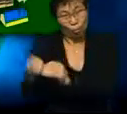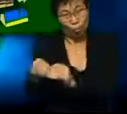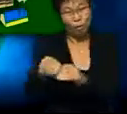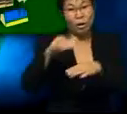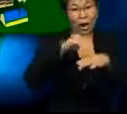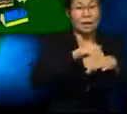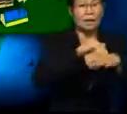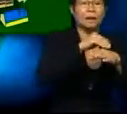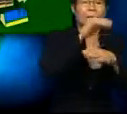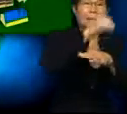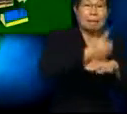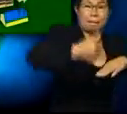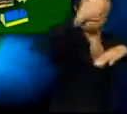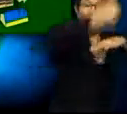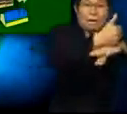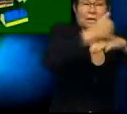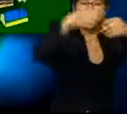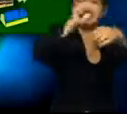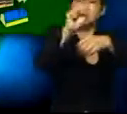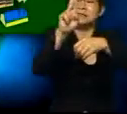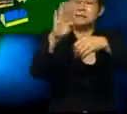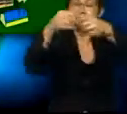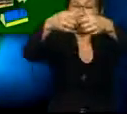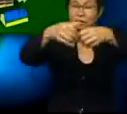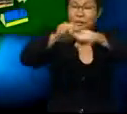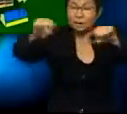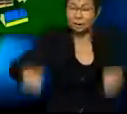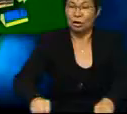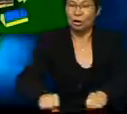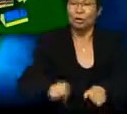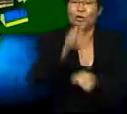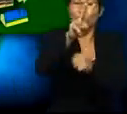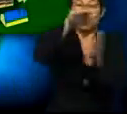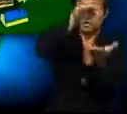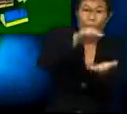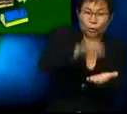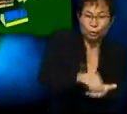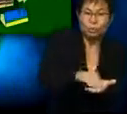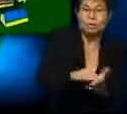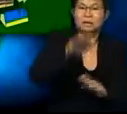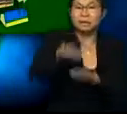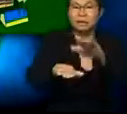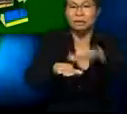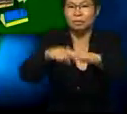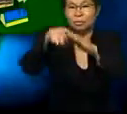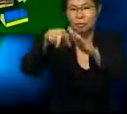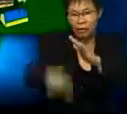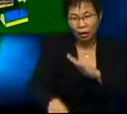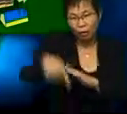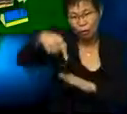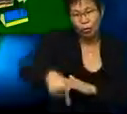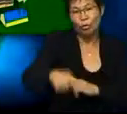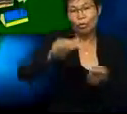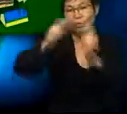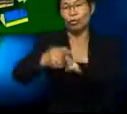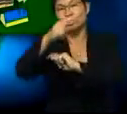the main substations, the voltage is lowered by the step-down transformer to